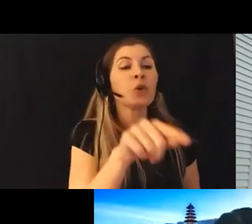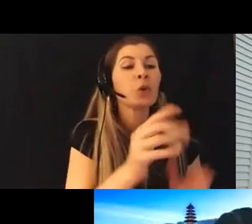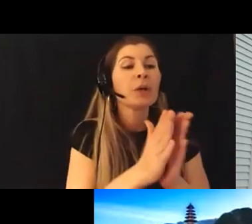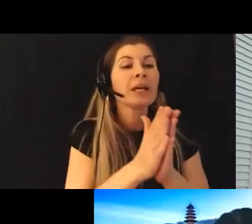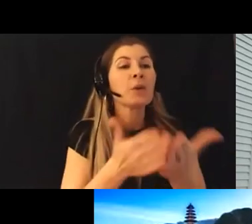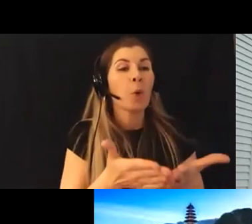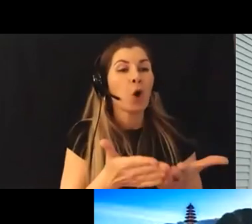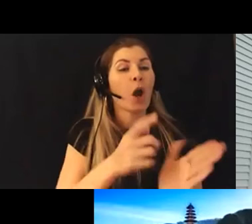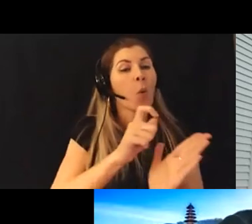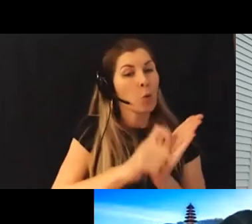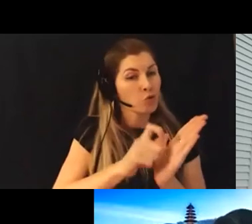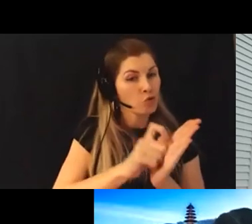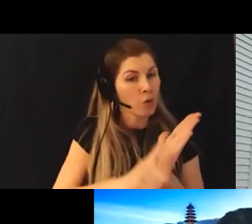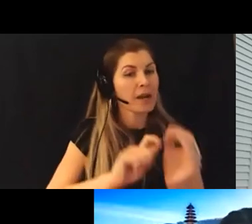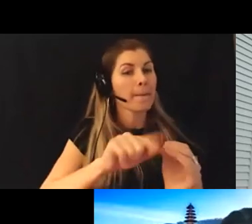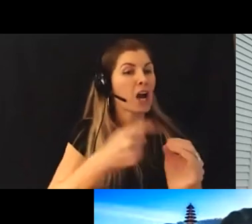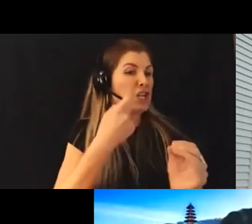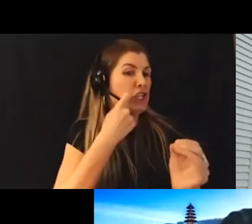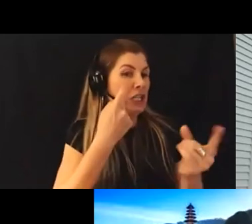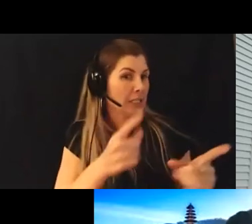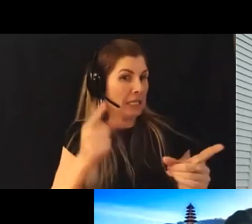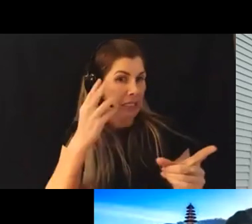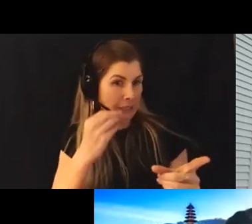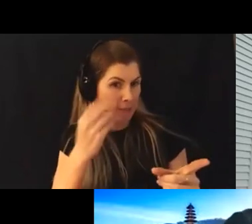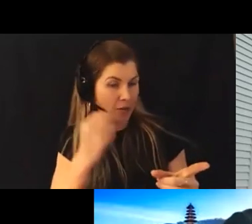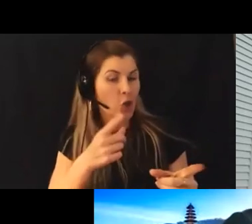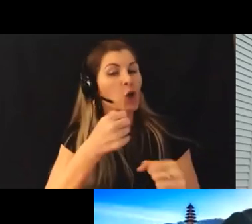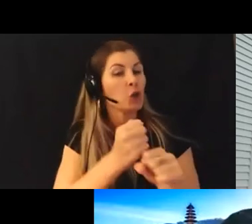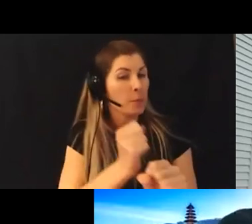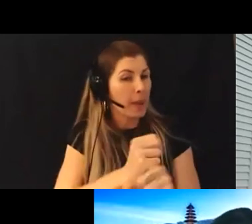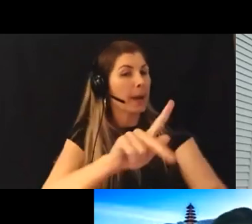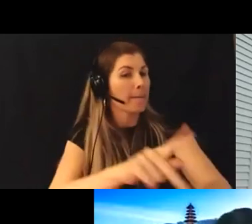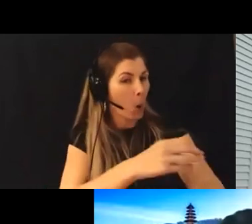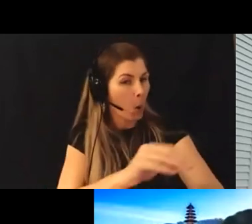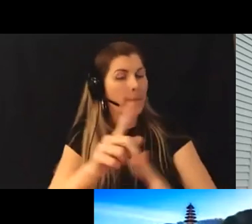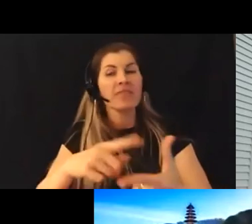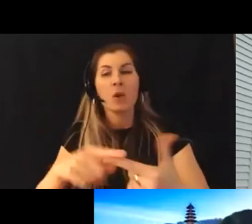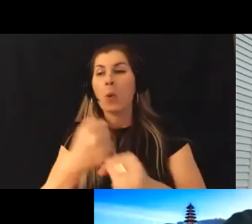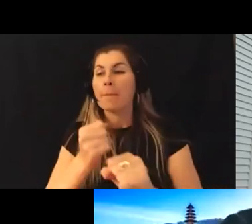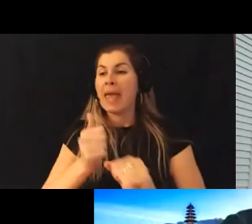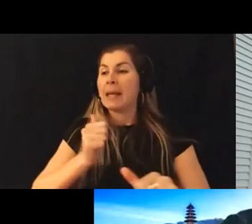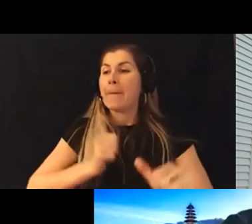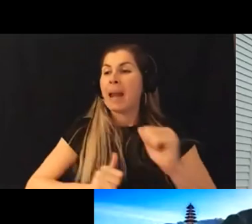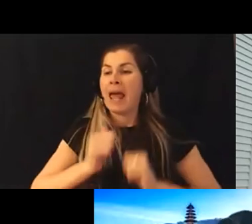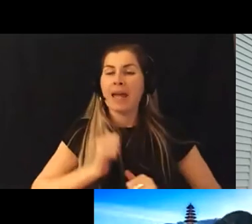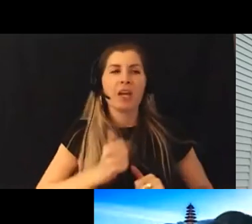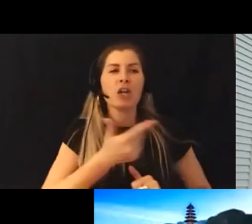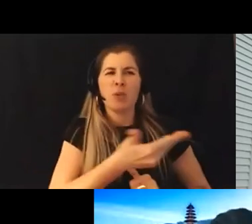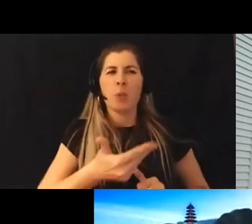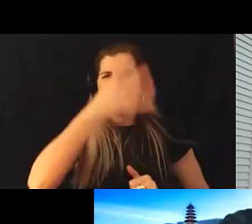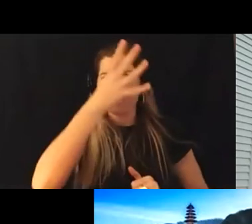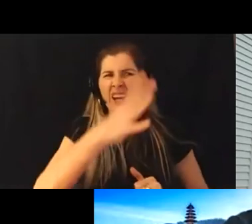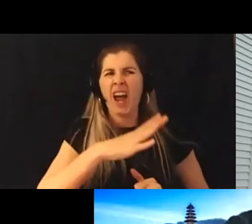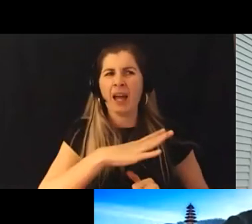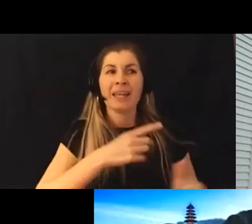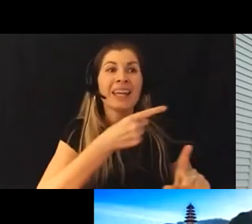experience. And we're going to create a poem, and then we're going to create it into a play. And I want to introduce," and she brings the guy back in. "He's a